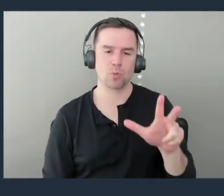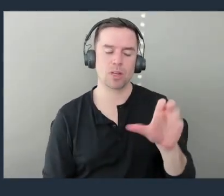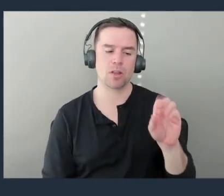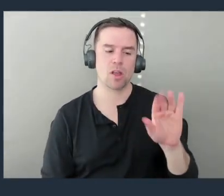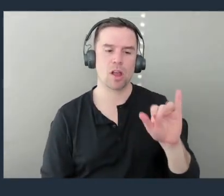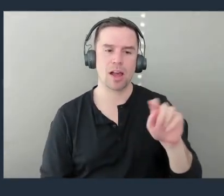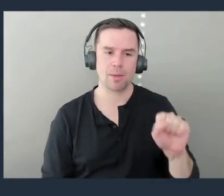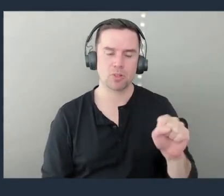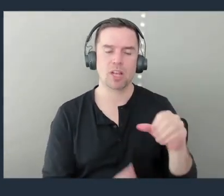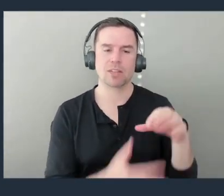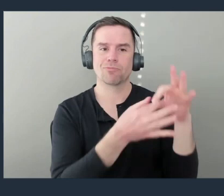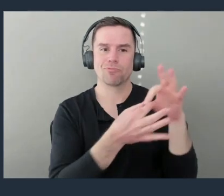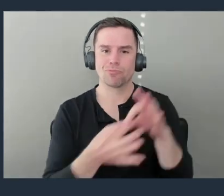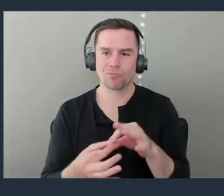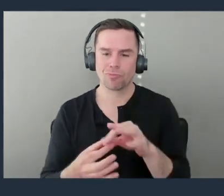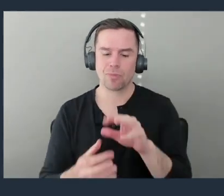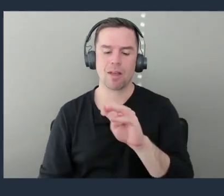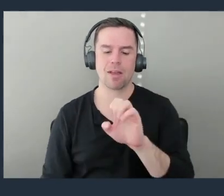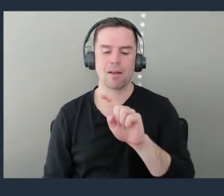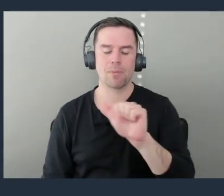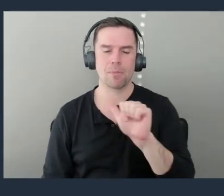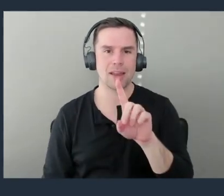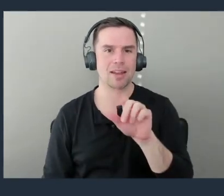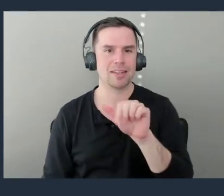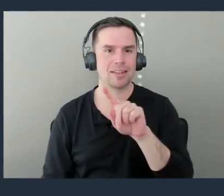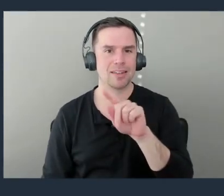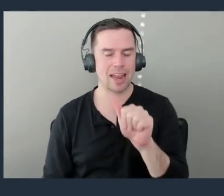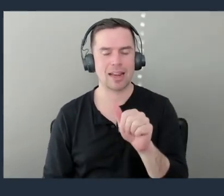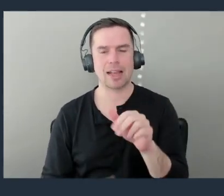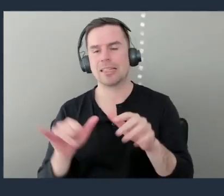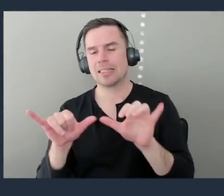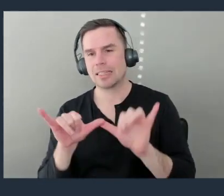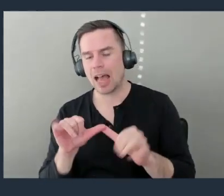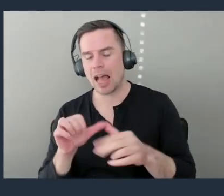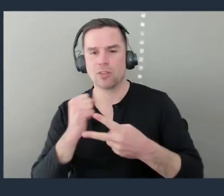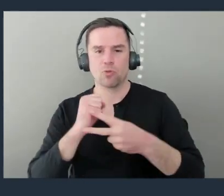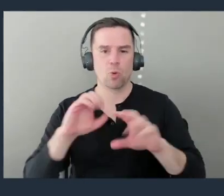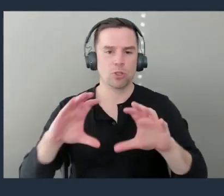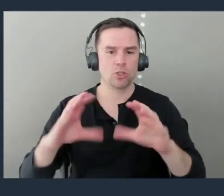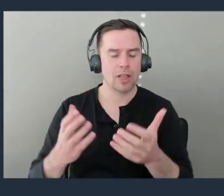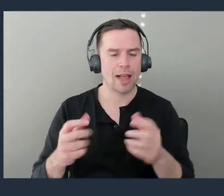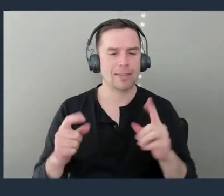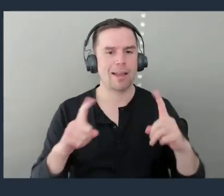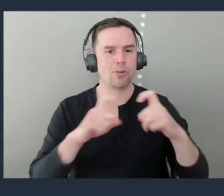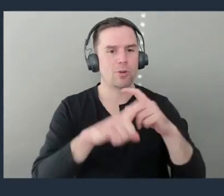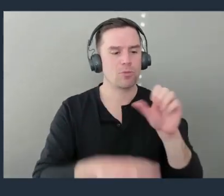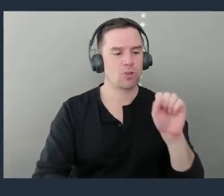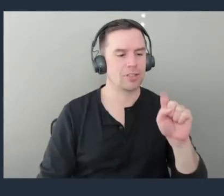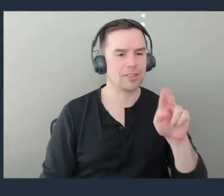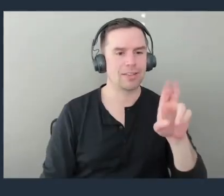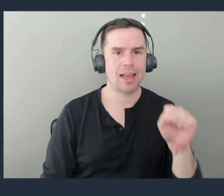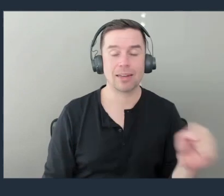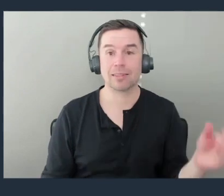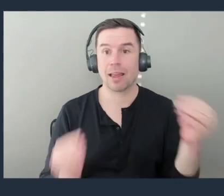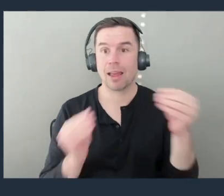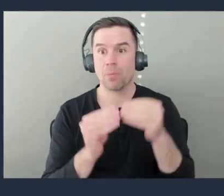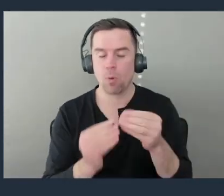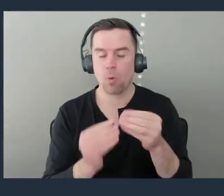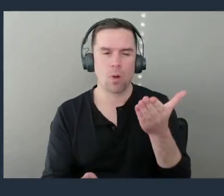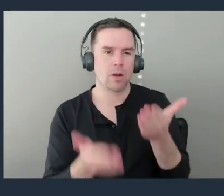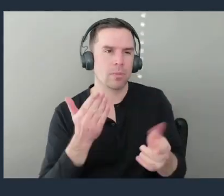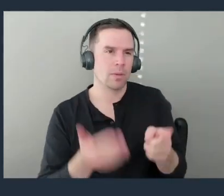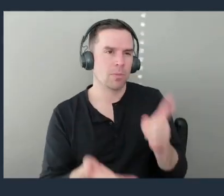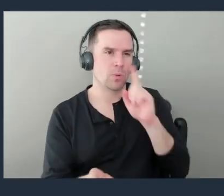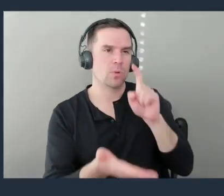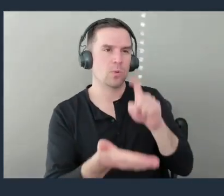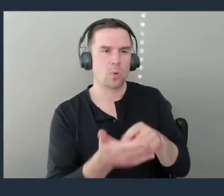like size, storage class, encryption status, and more. Maybe you spot an interesting trend, and